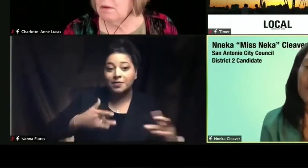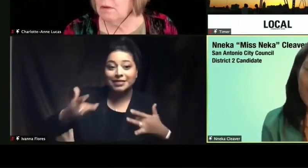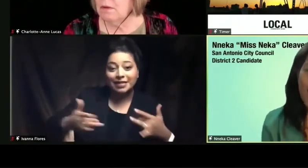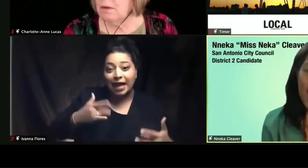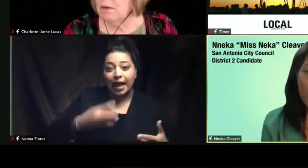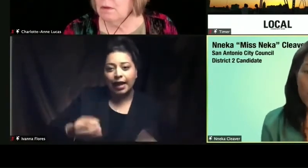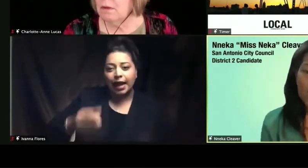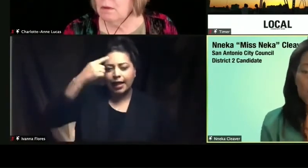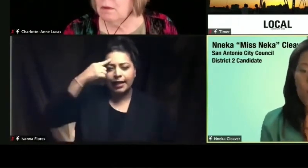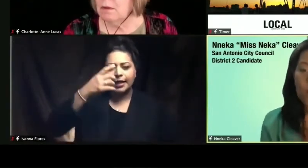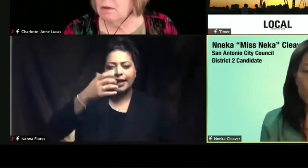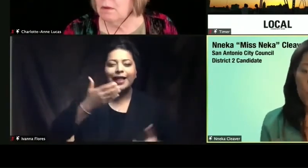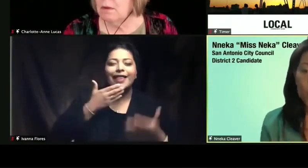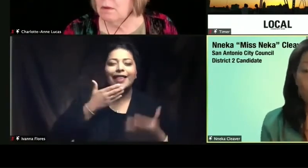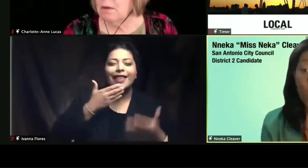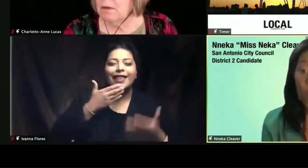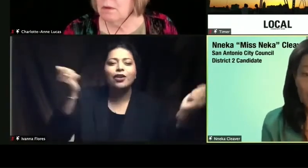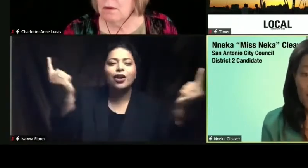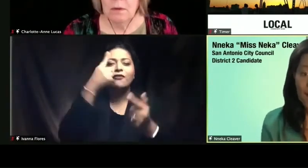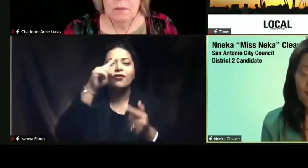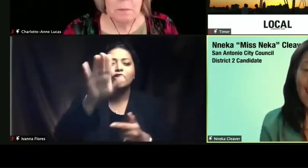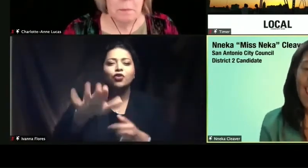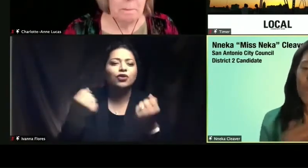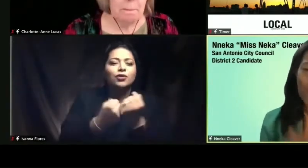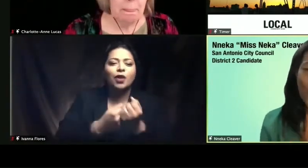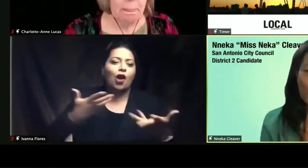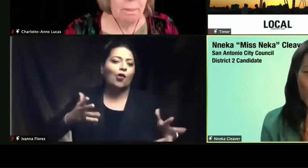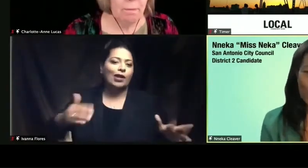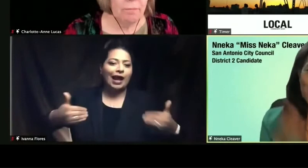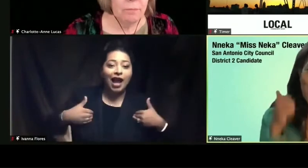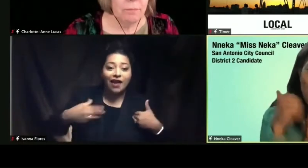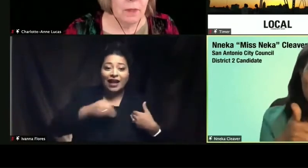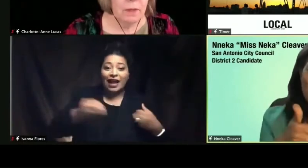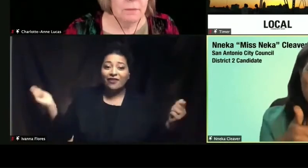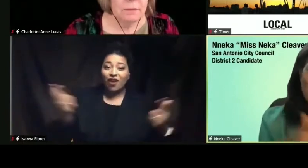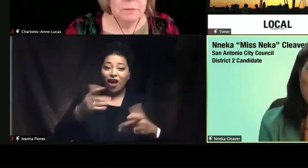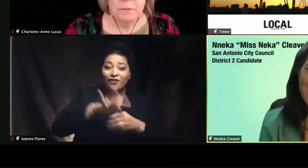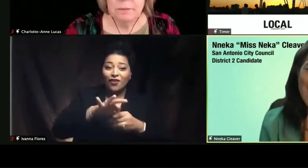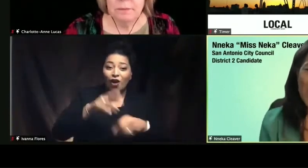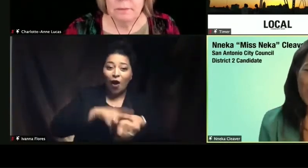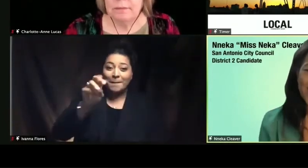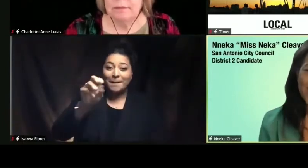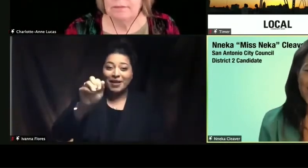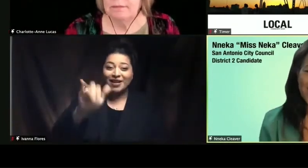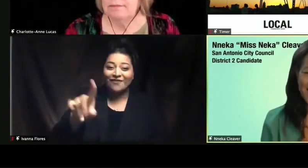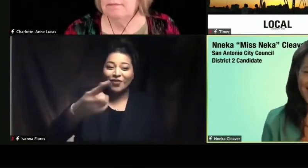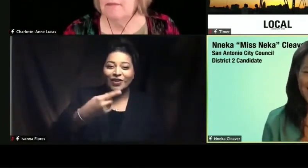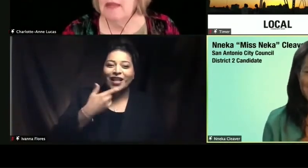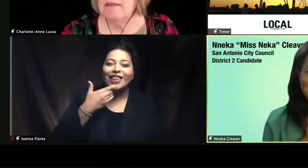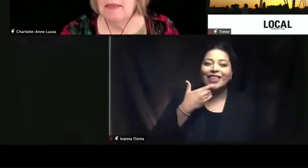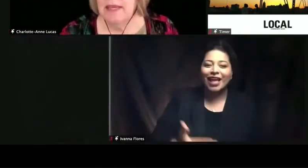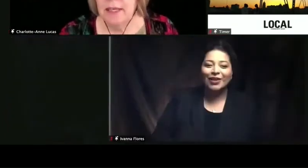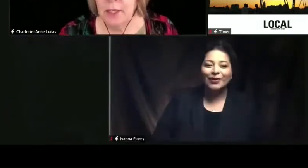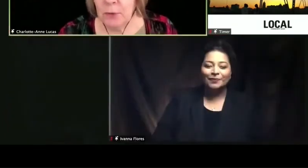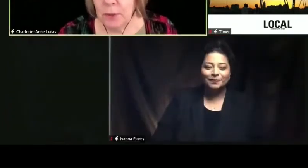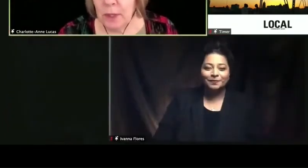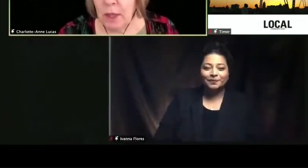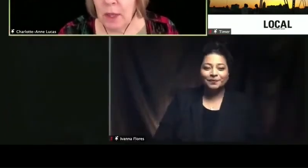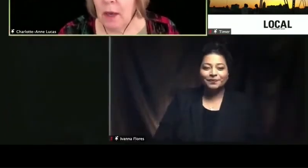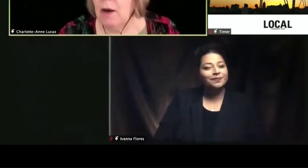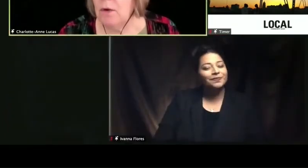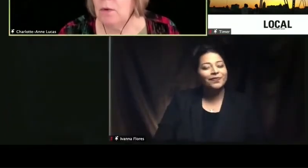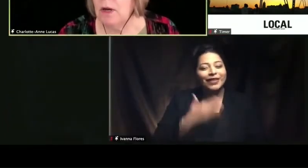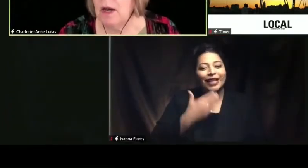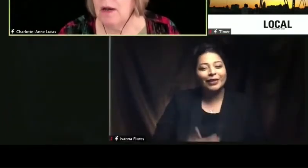and I thank everybody for all the support I've already gotten and for all the votes on May 1st. Thank you. Thank you.